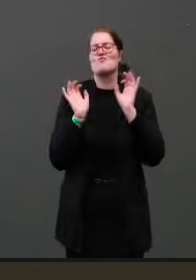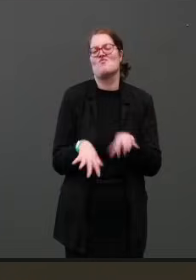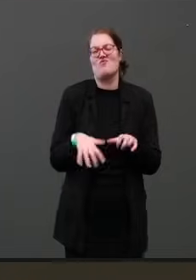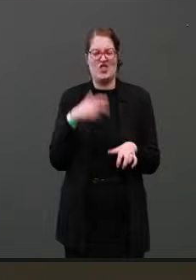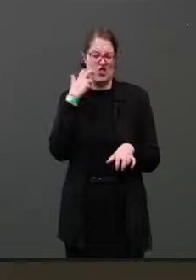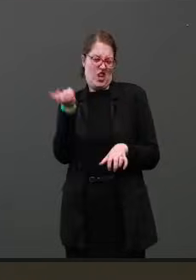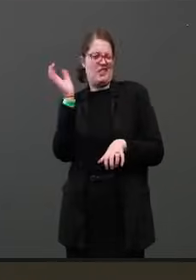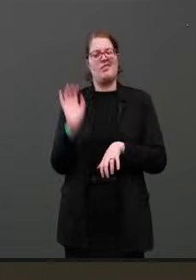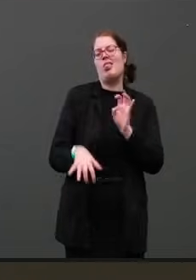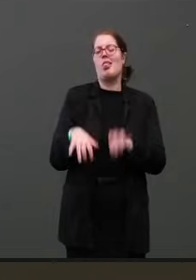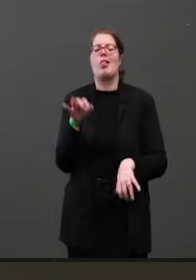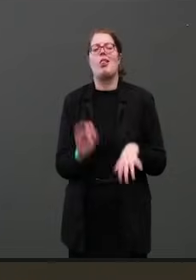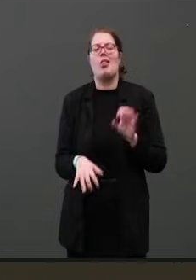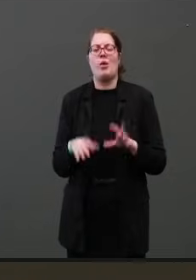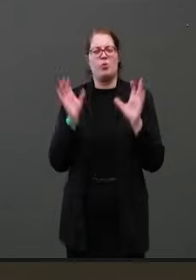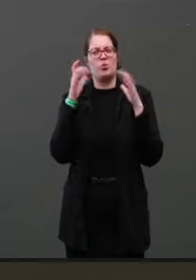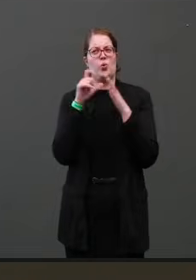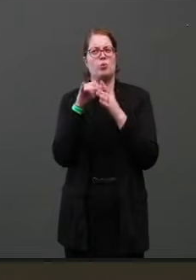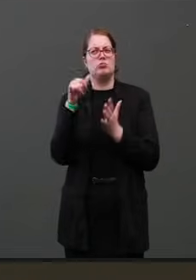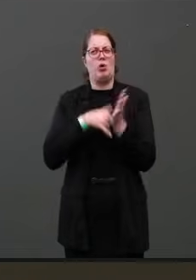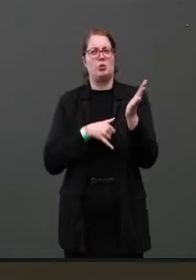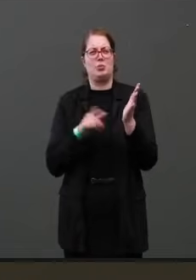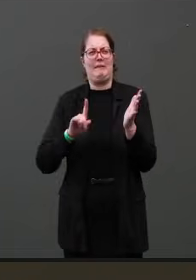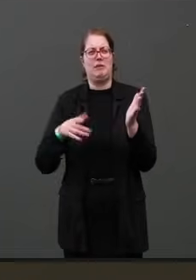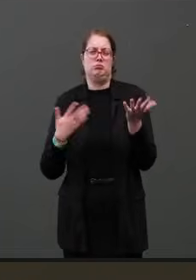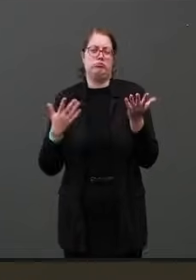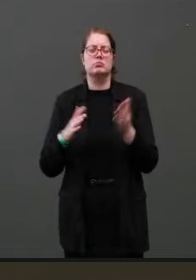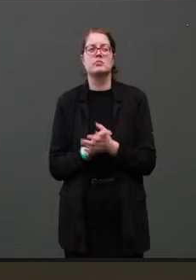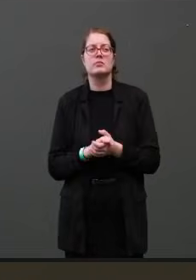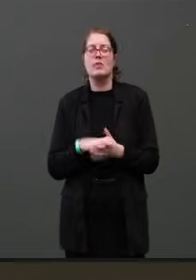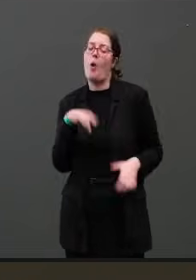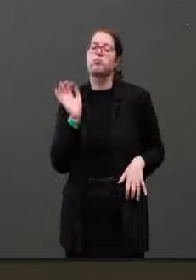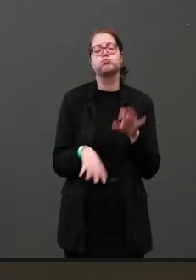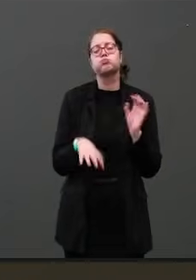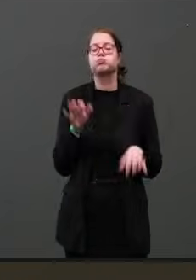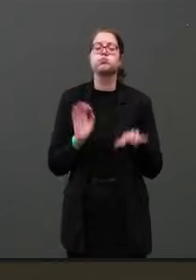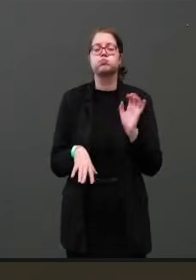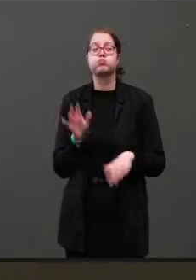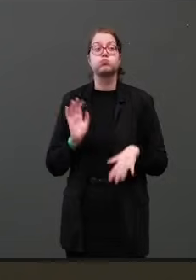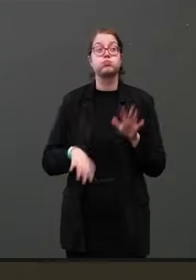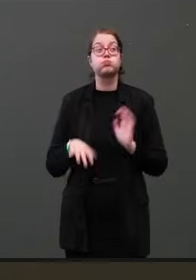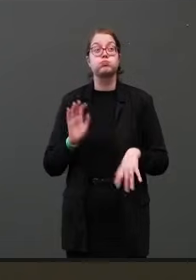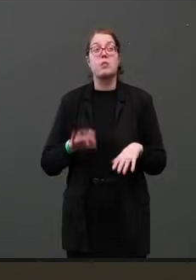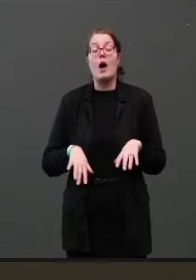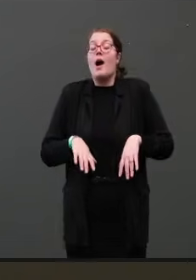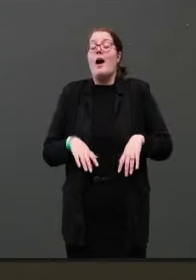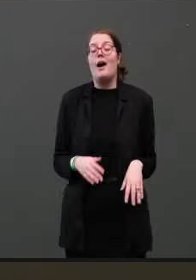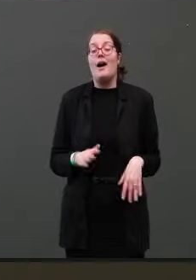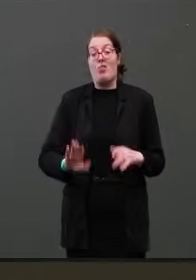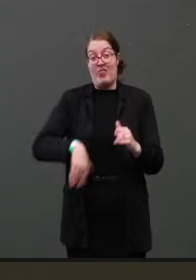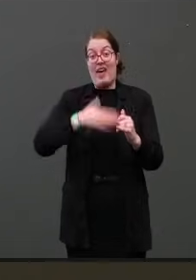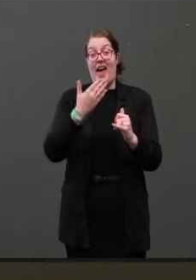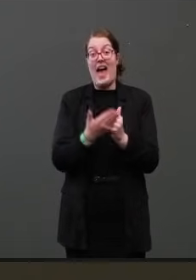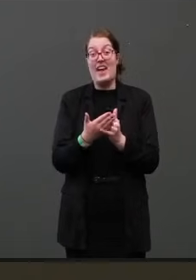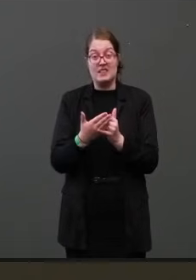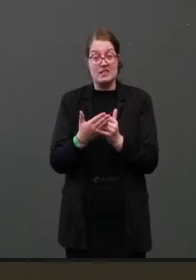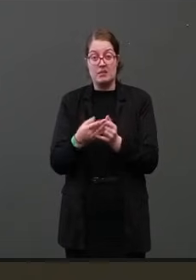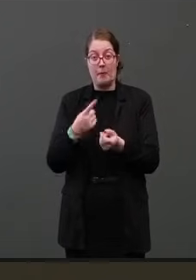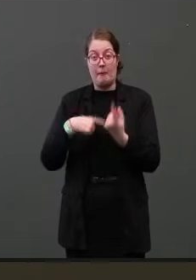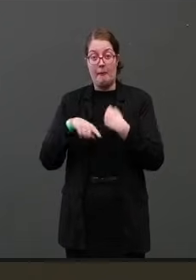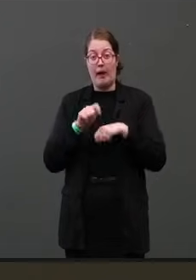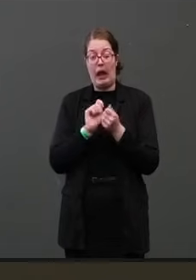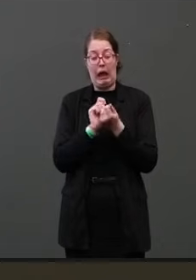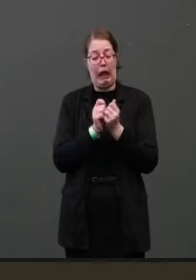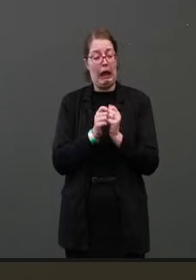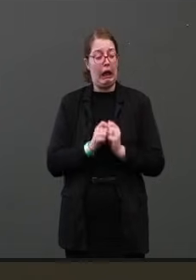or in Google Docs, whatever. Safe in the knowledge that once you get to the end, you can go back and rewrite every single word if you want